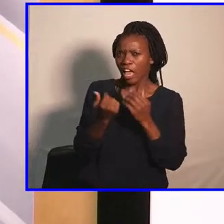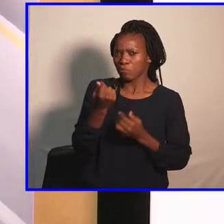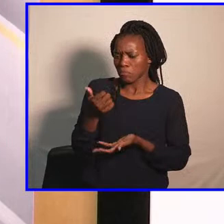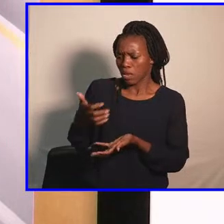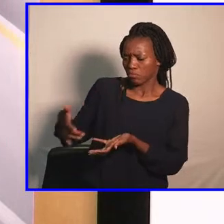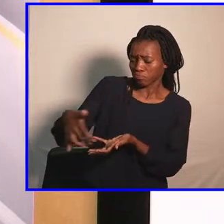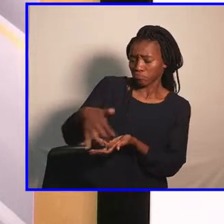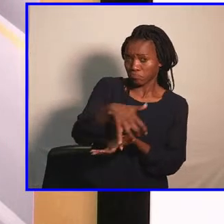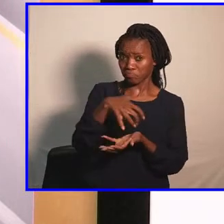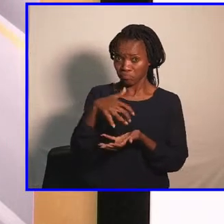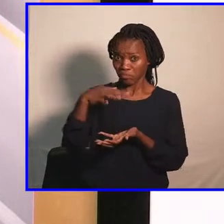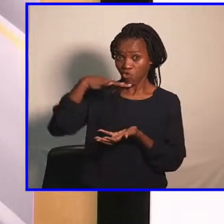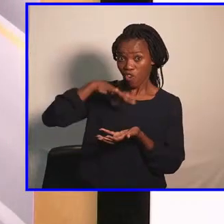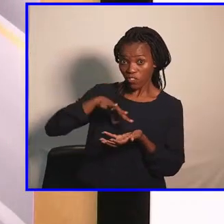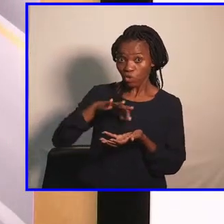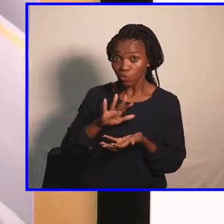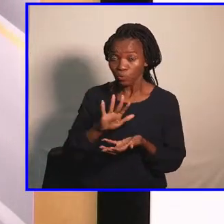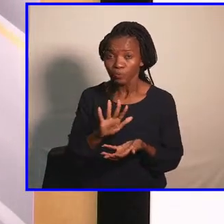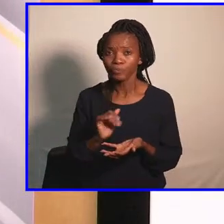through